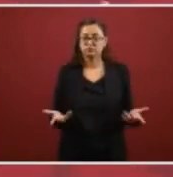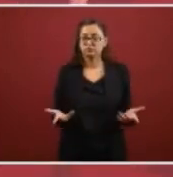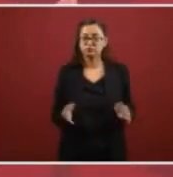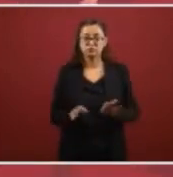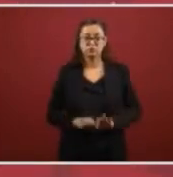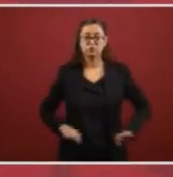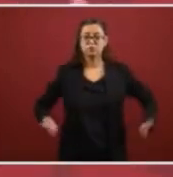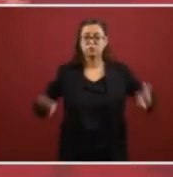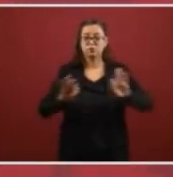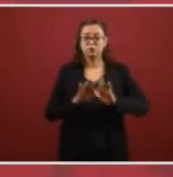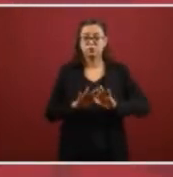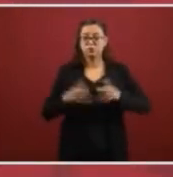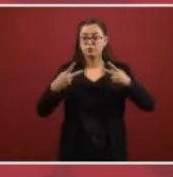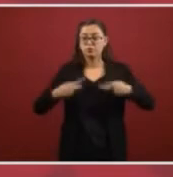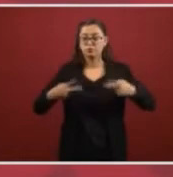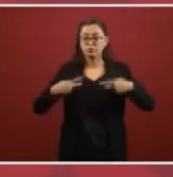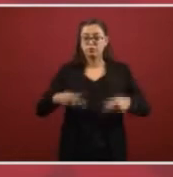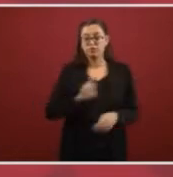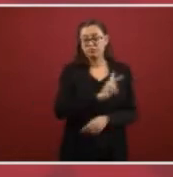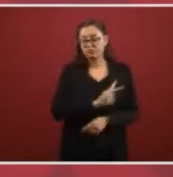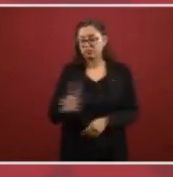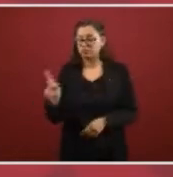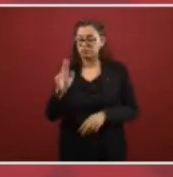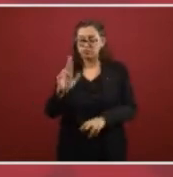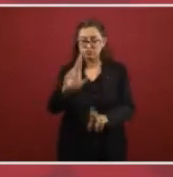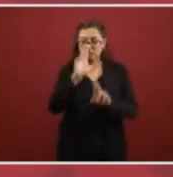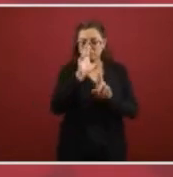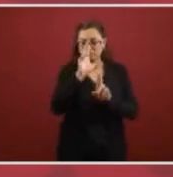that we respect others,